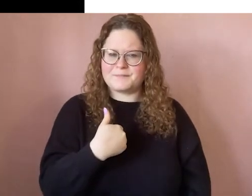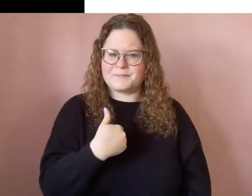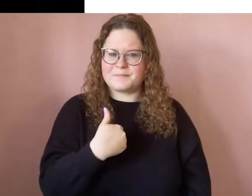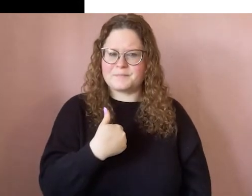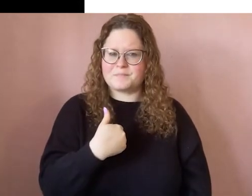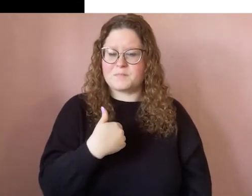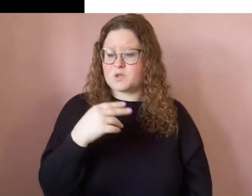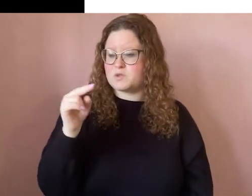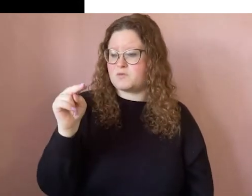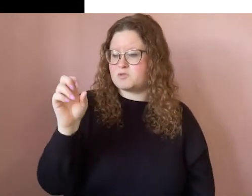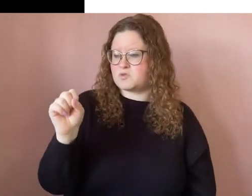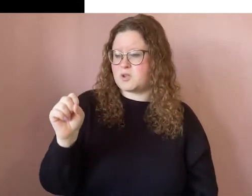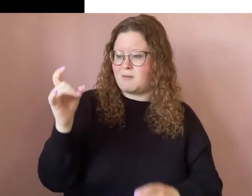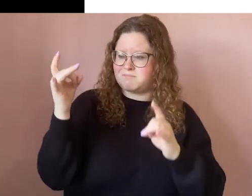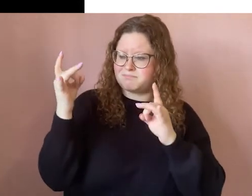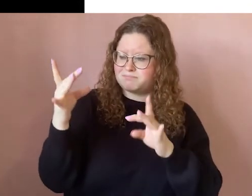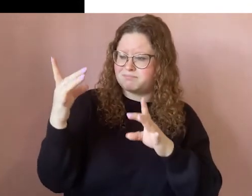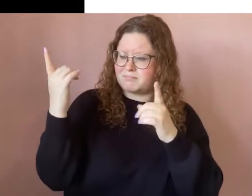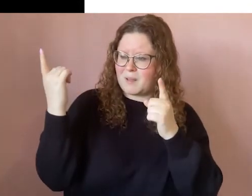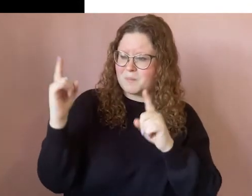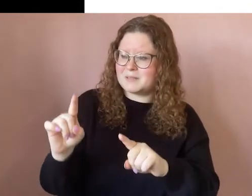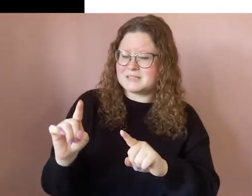world today. Wrong.